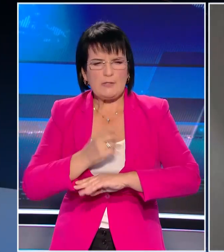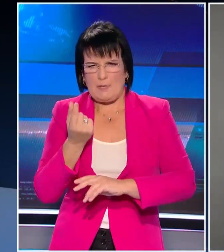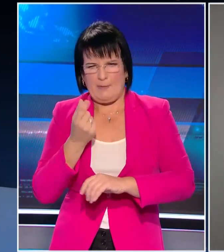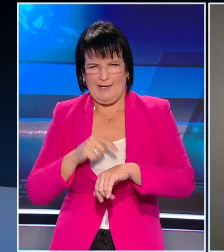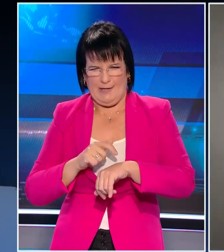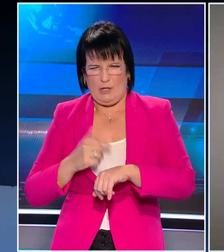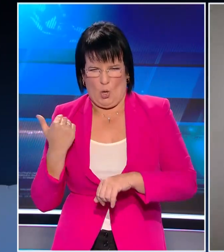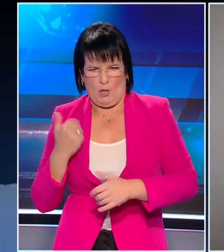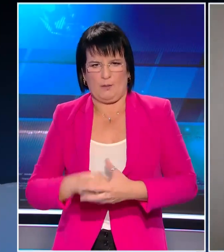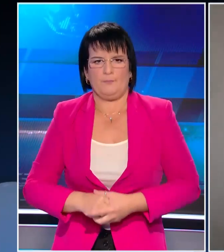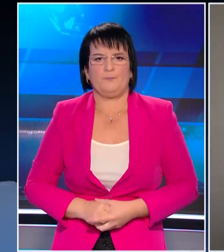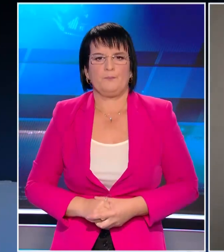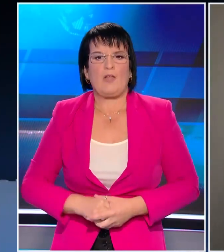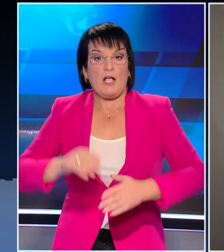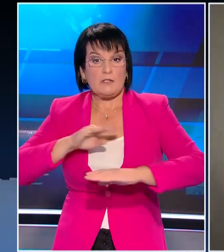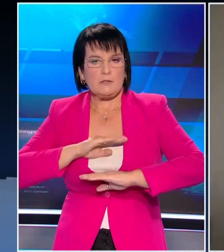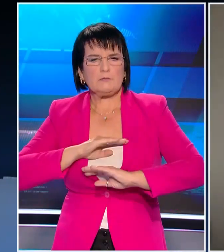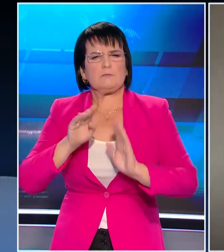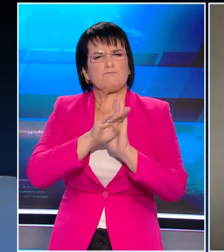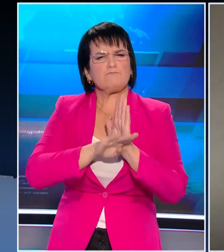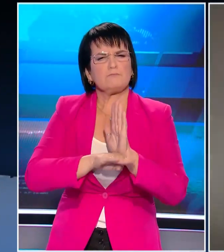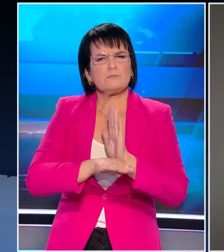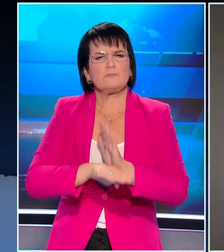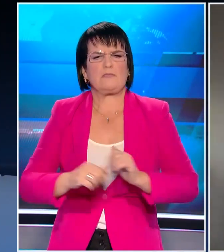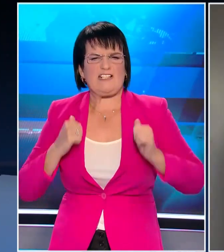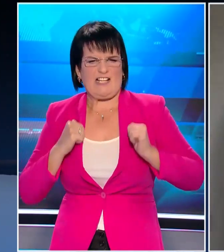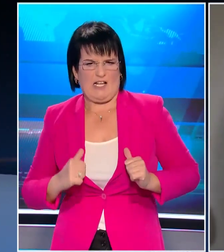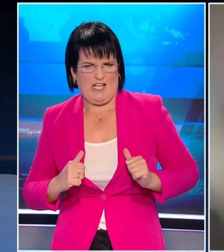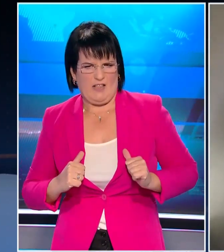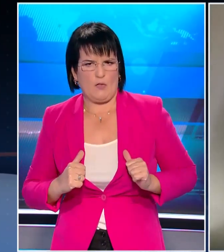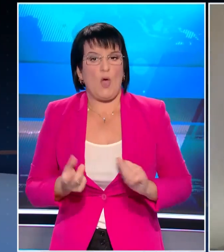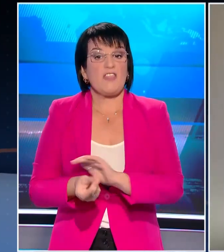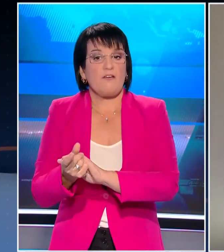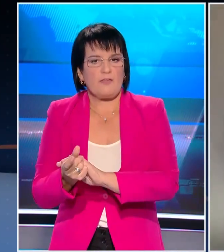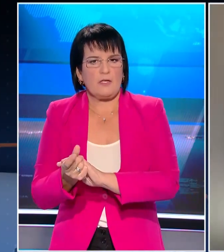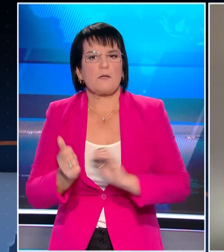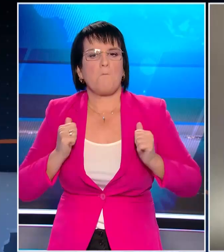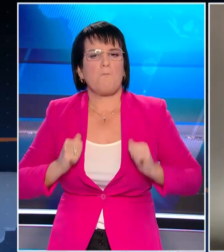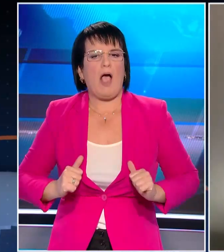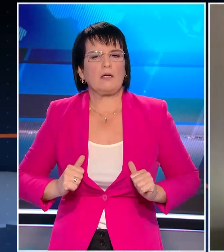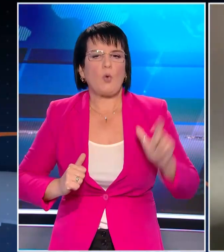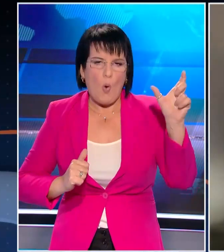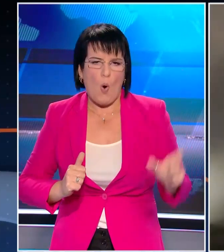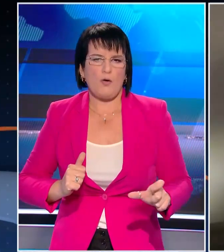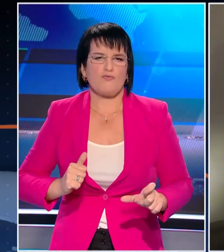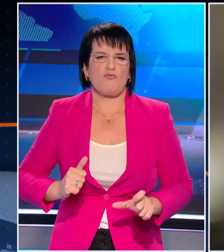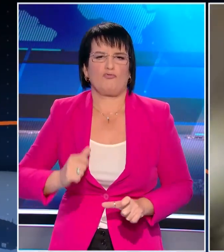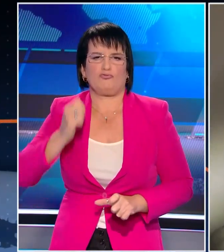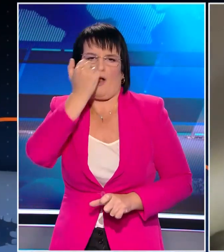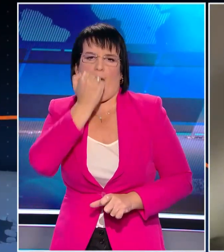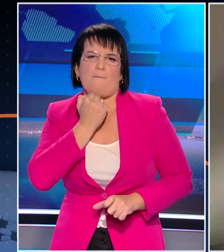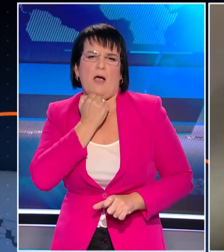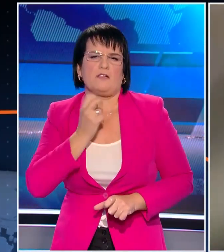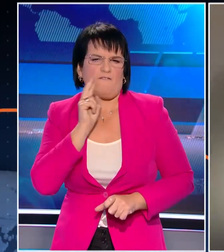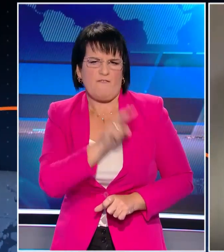ago. In military terms, this is a grab bag. Grab and go. Of a Hamas combatant, and if you zoom